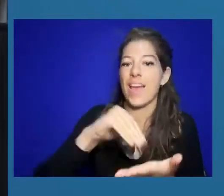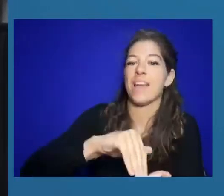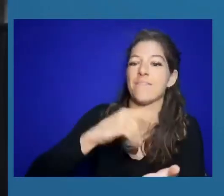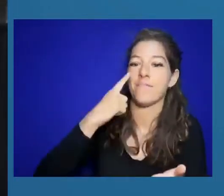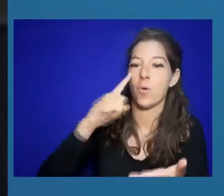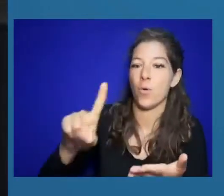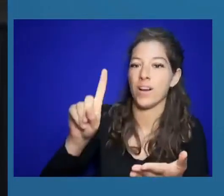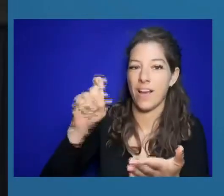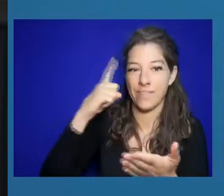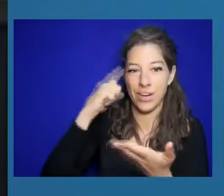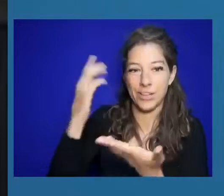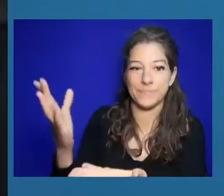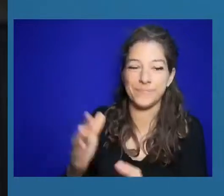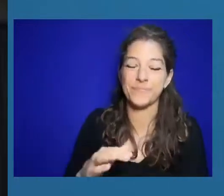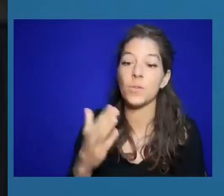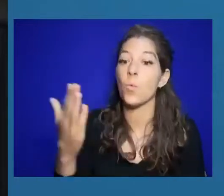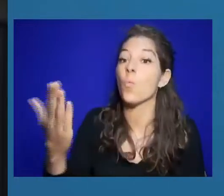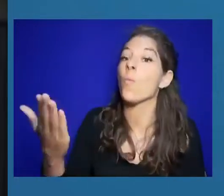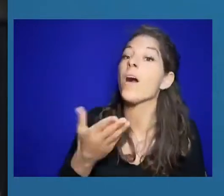Governor Hochul. Welcome home.